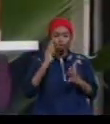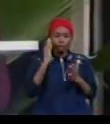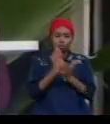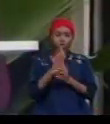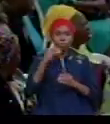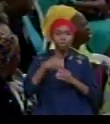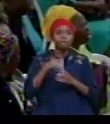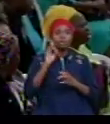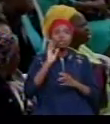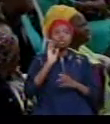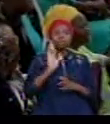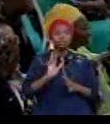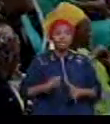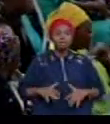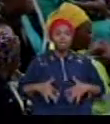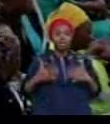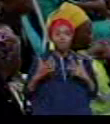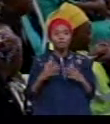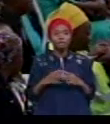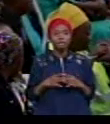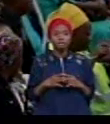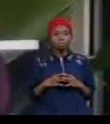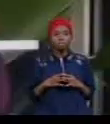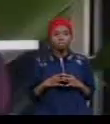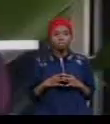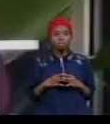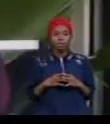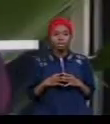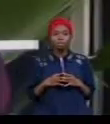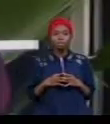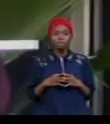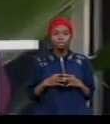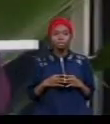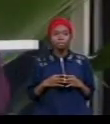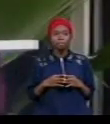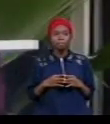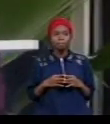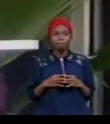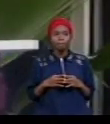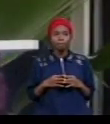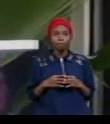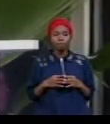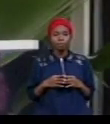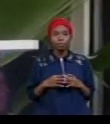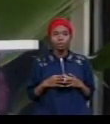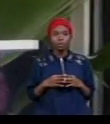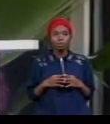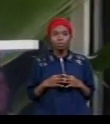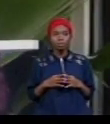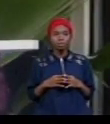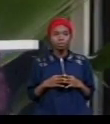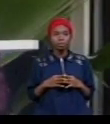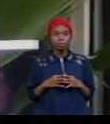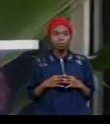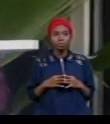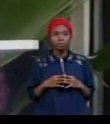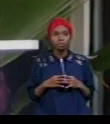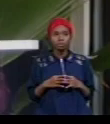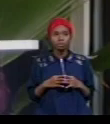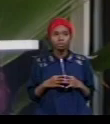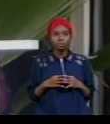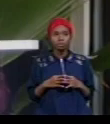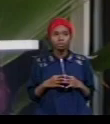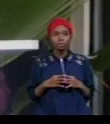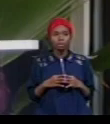mouth. The miracle will continue flowing in you, in your family, in those around